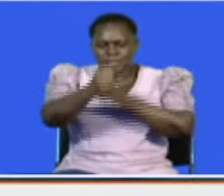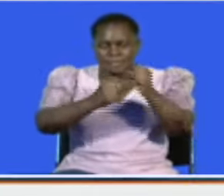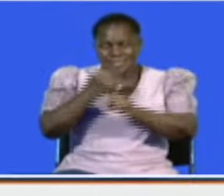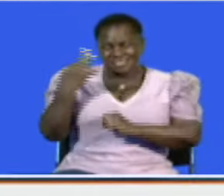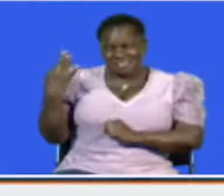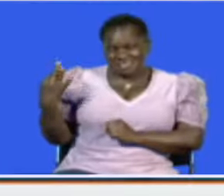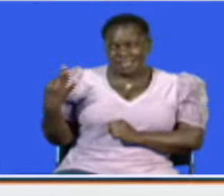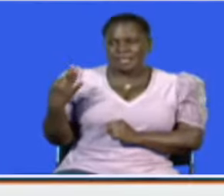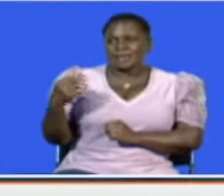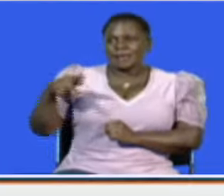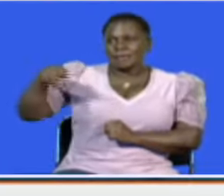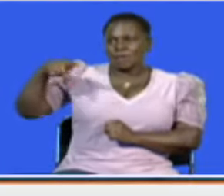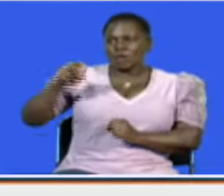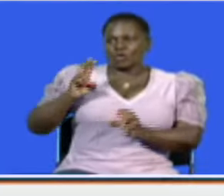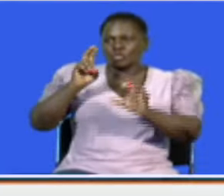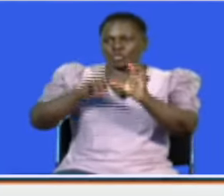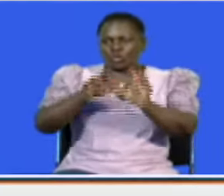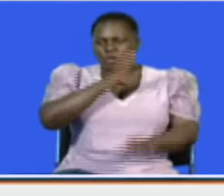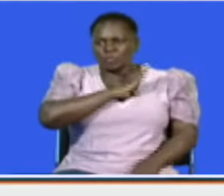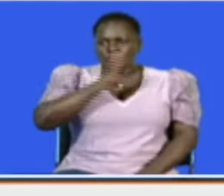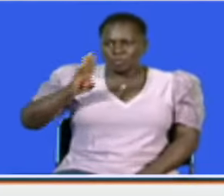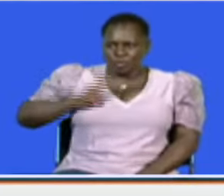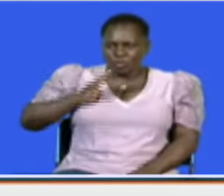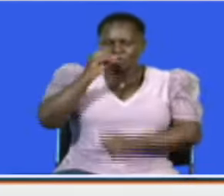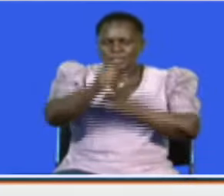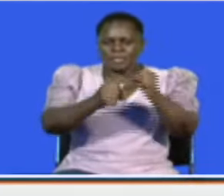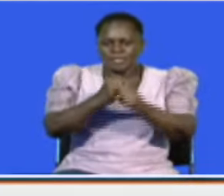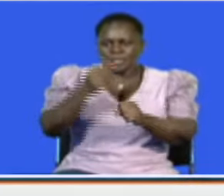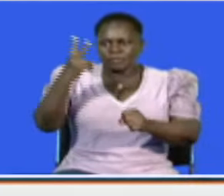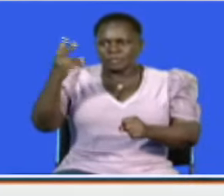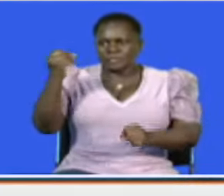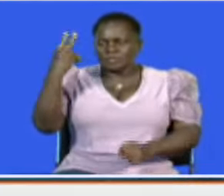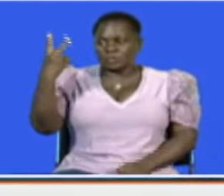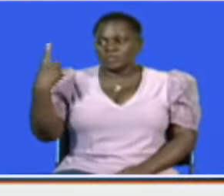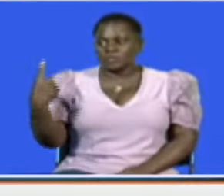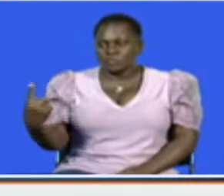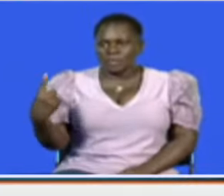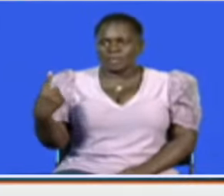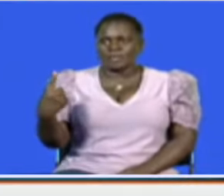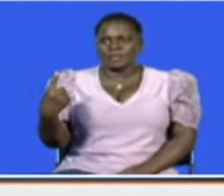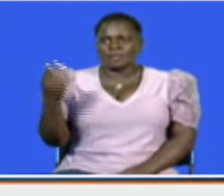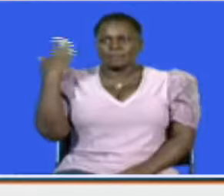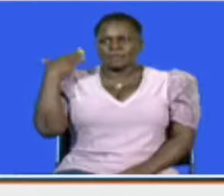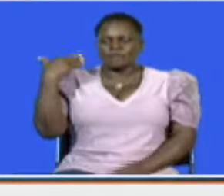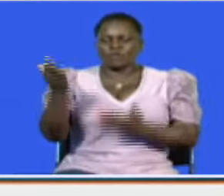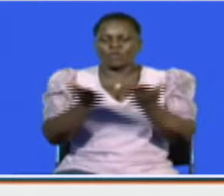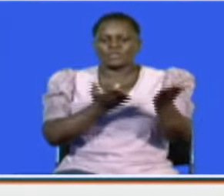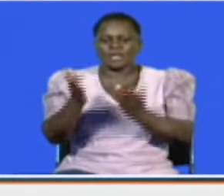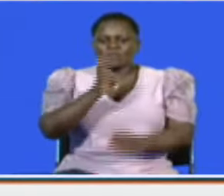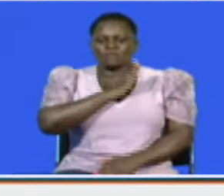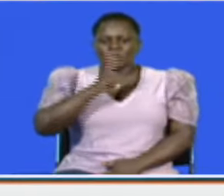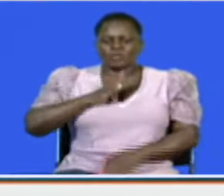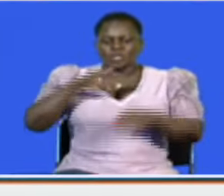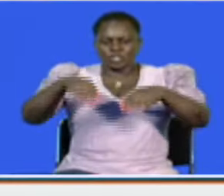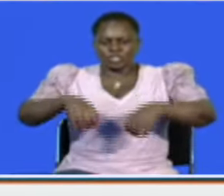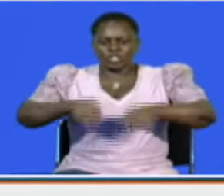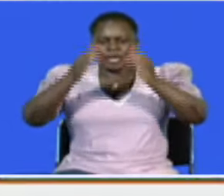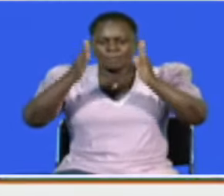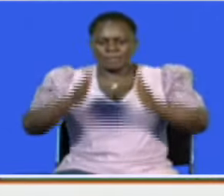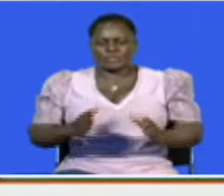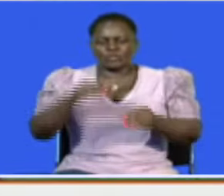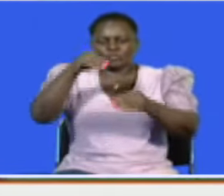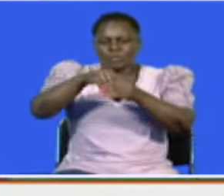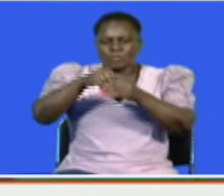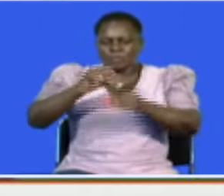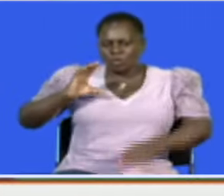3 years. Pauline joined the Board of the Pension Scheme in the year 2021 and has previously served the board as the chairperson of the